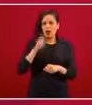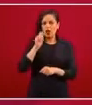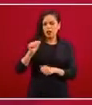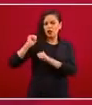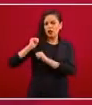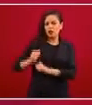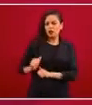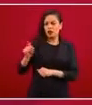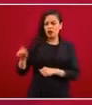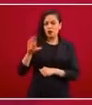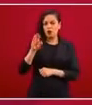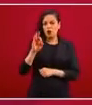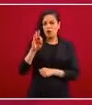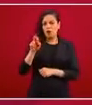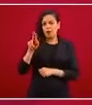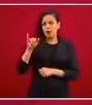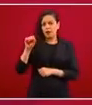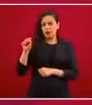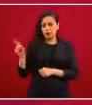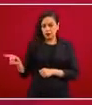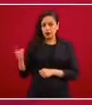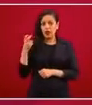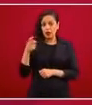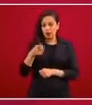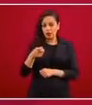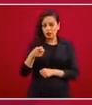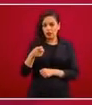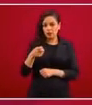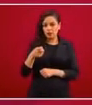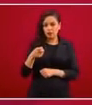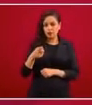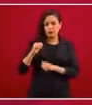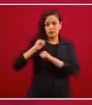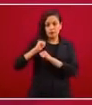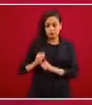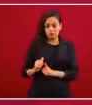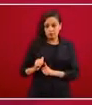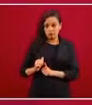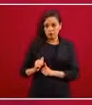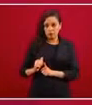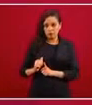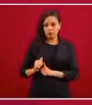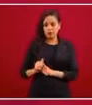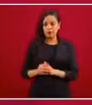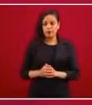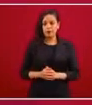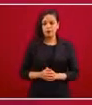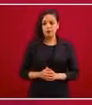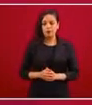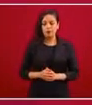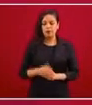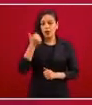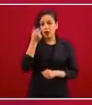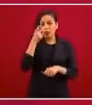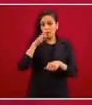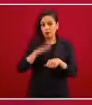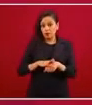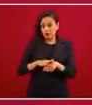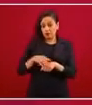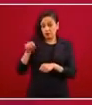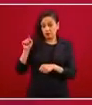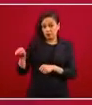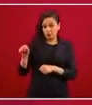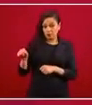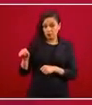ensures the quality certifications of the material that is of human use that is being used within hospitals, that would